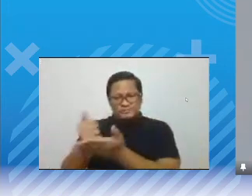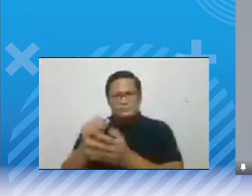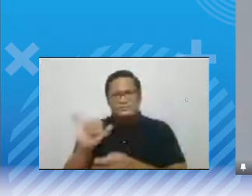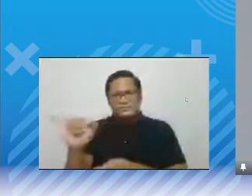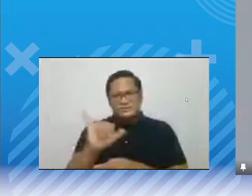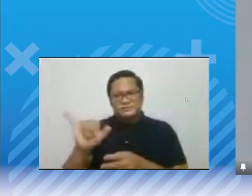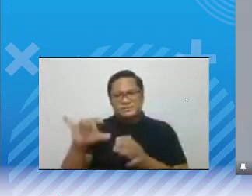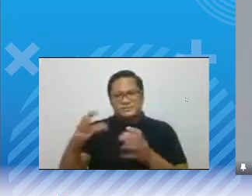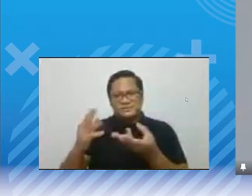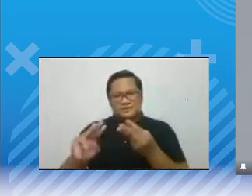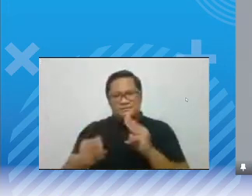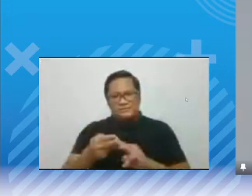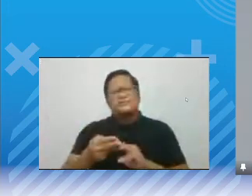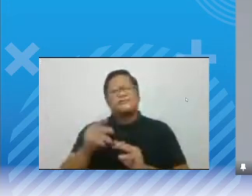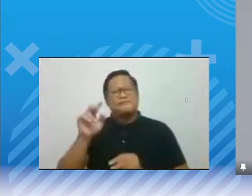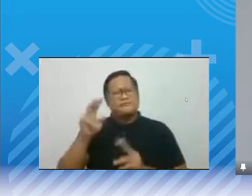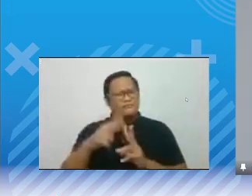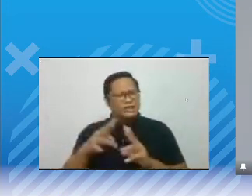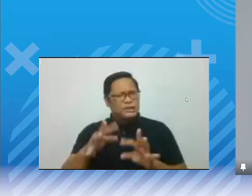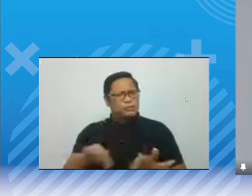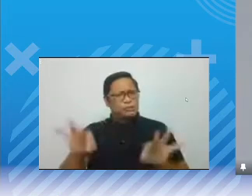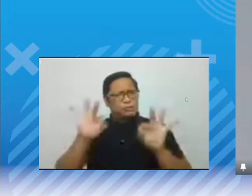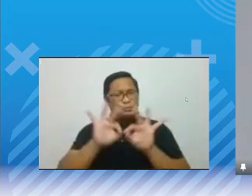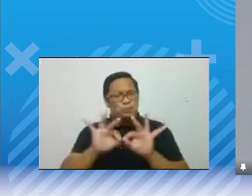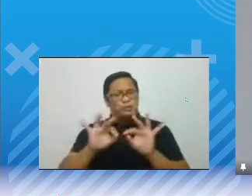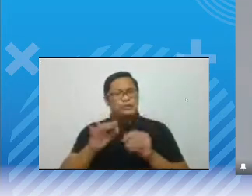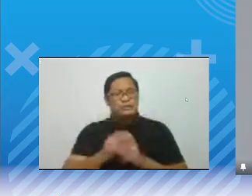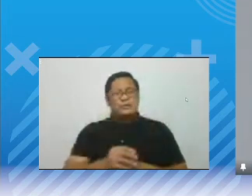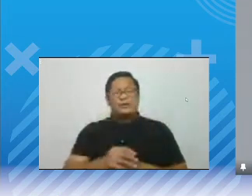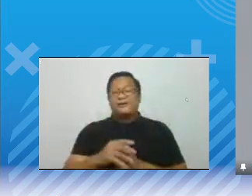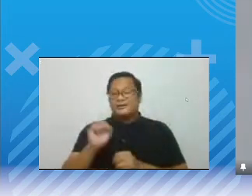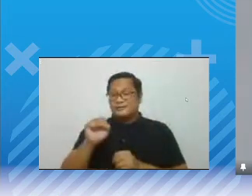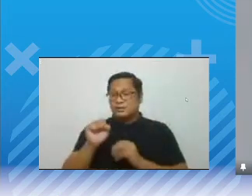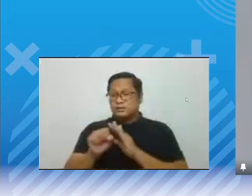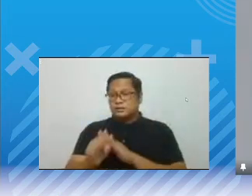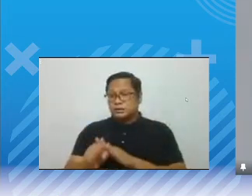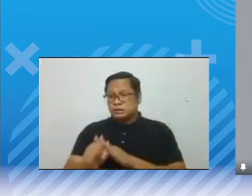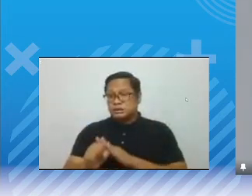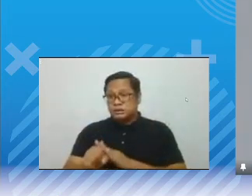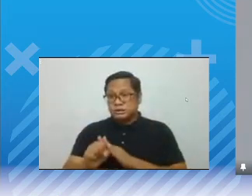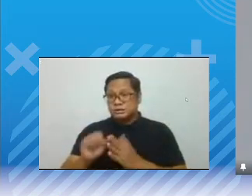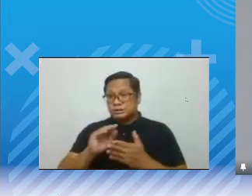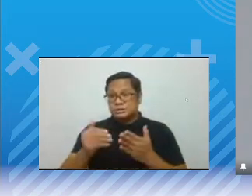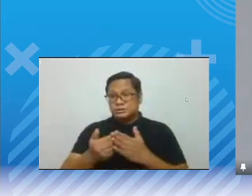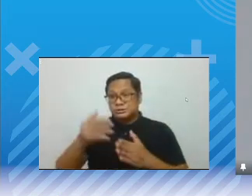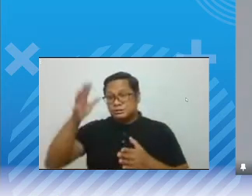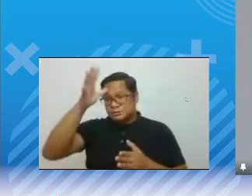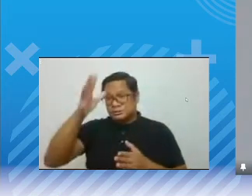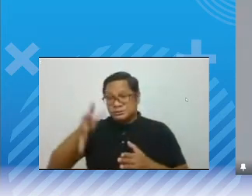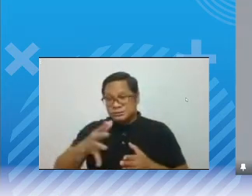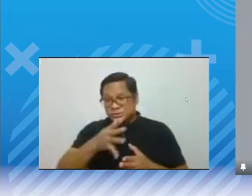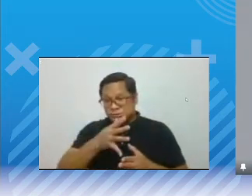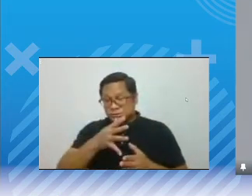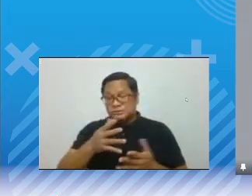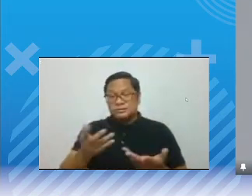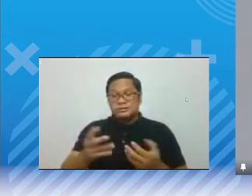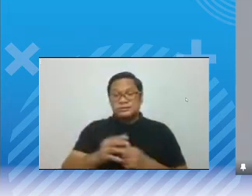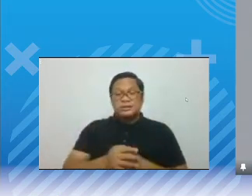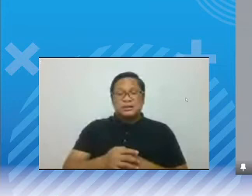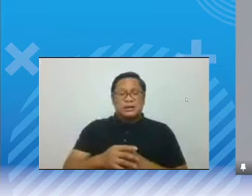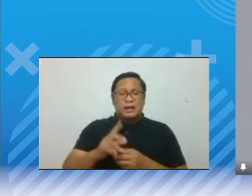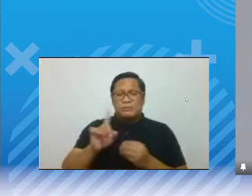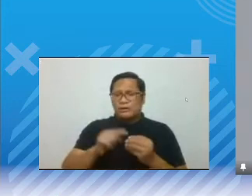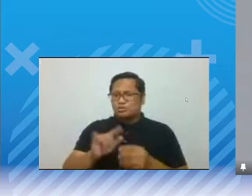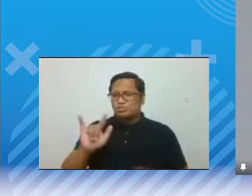is tapping resources. Kasi it's very stressful when all of the parents, all of the kids, so we have around 25 to